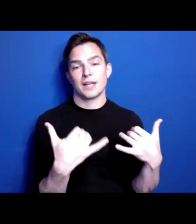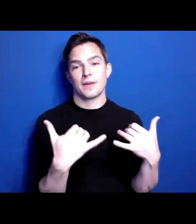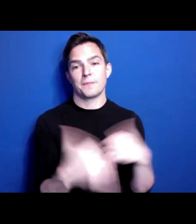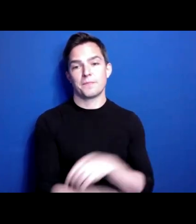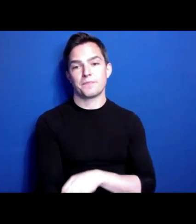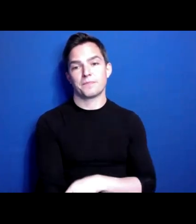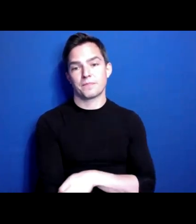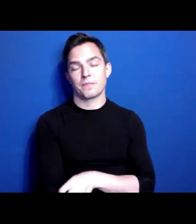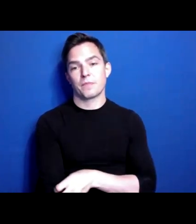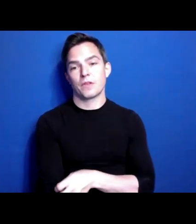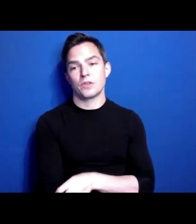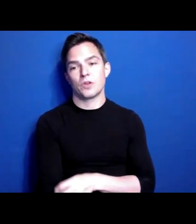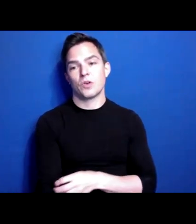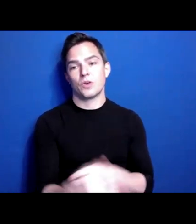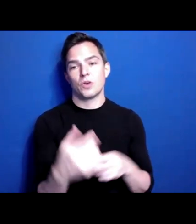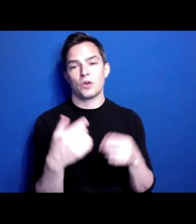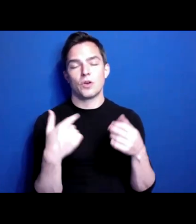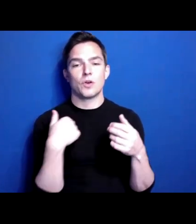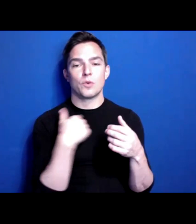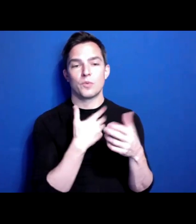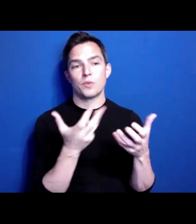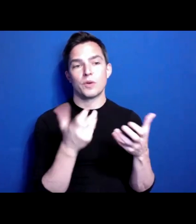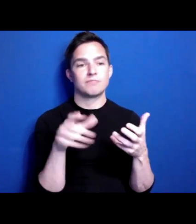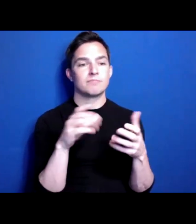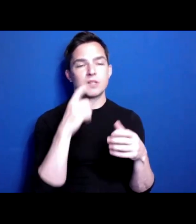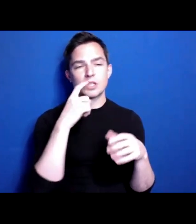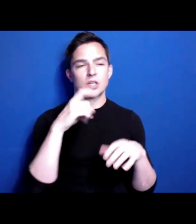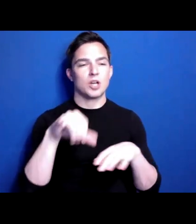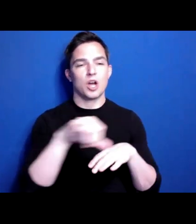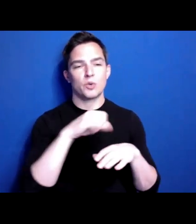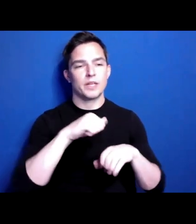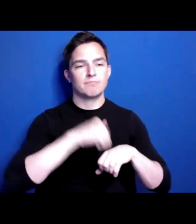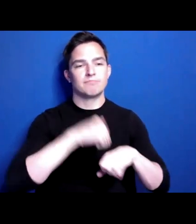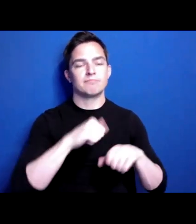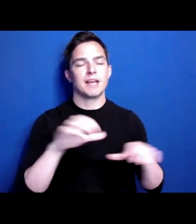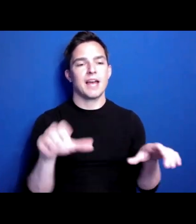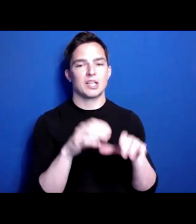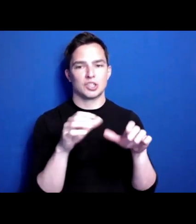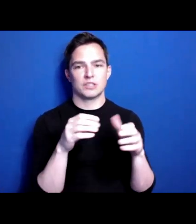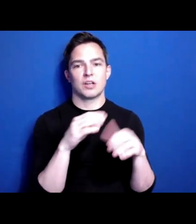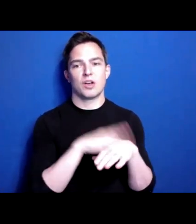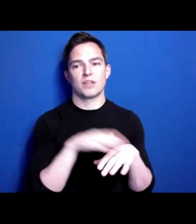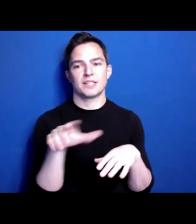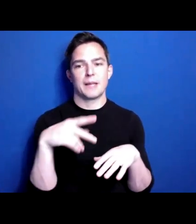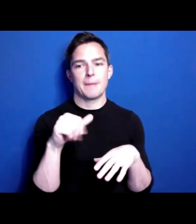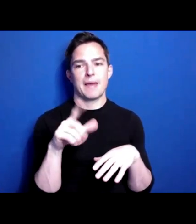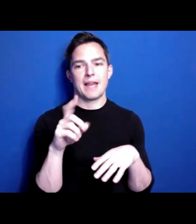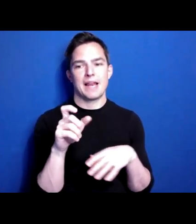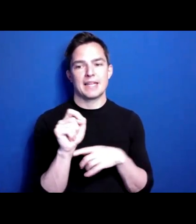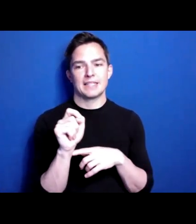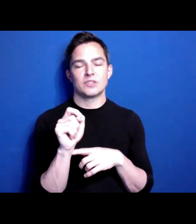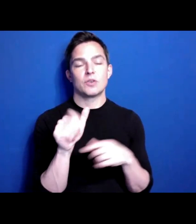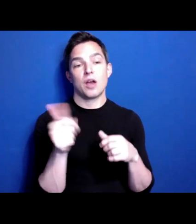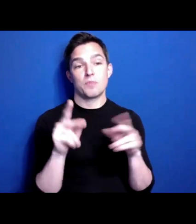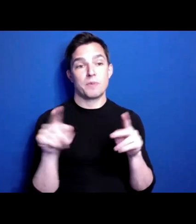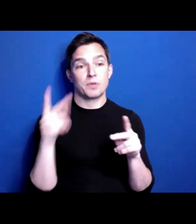So we invite you to add your concrete action steps to this Padlet as well, so others can see what you are committed